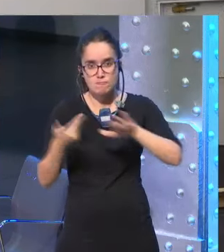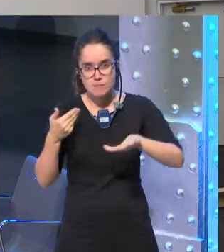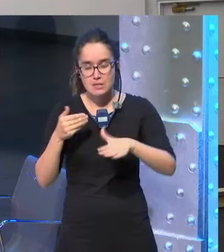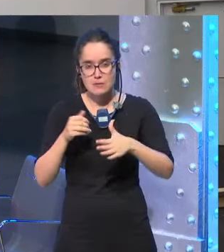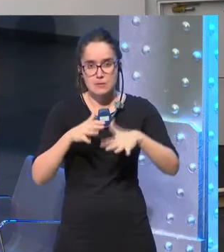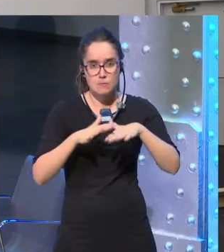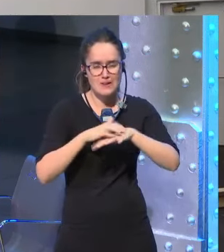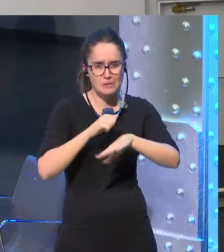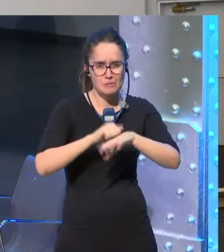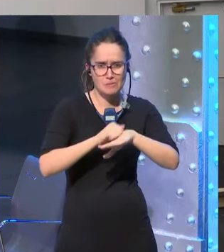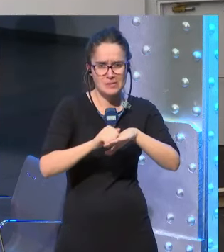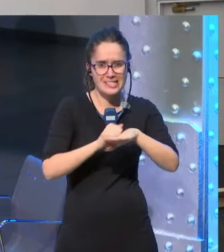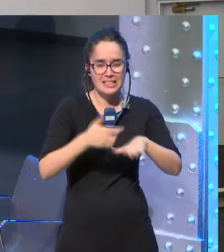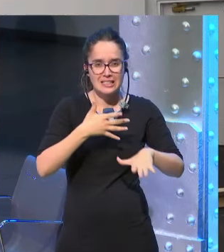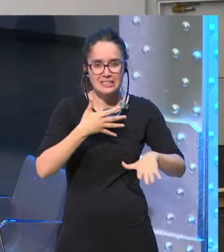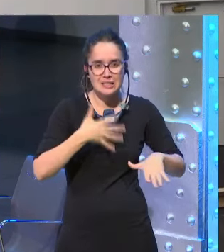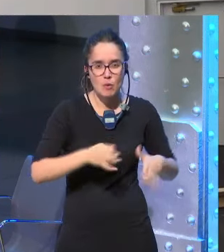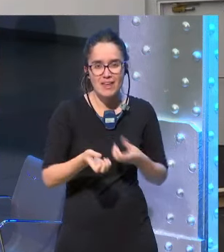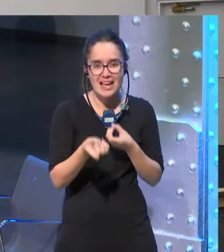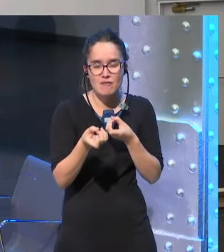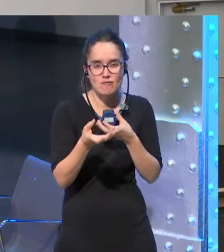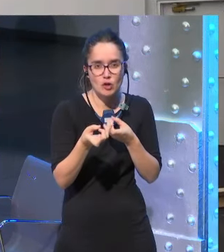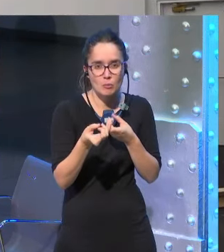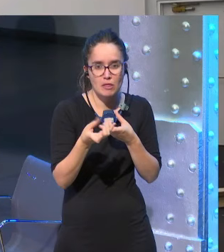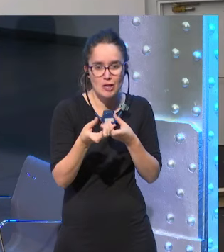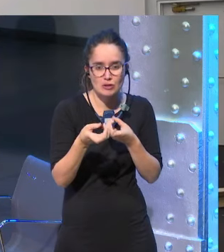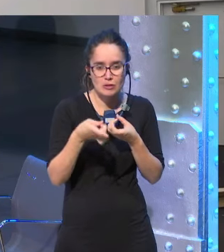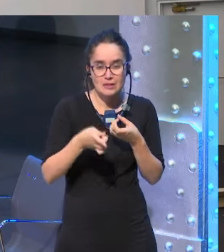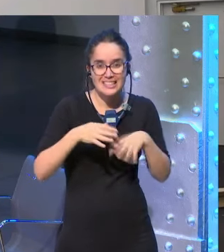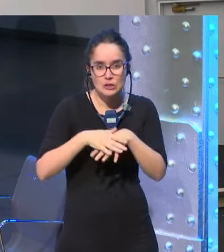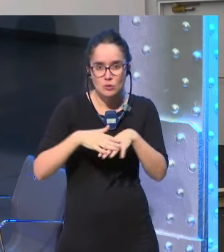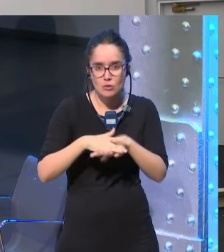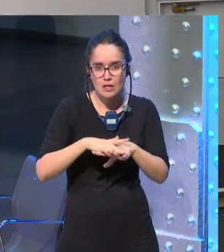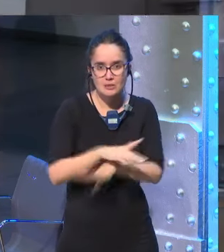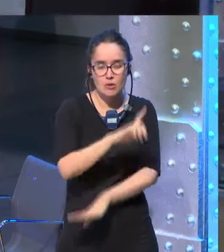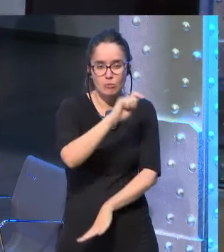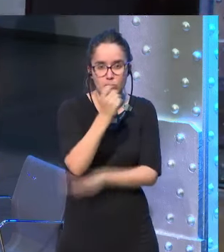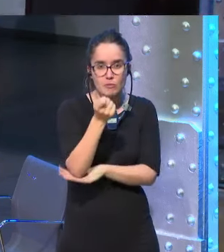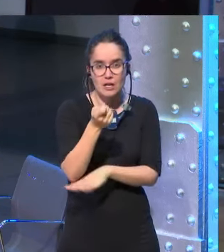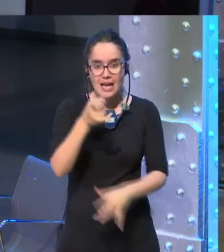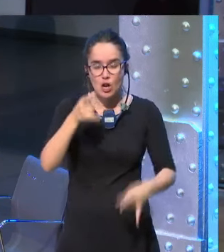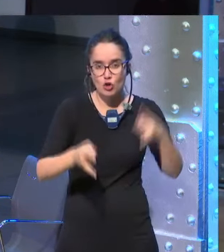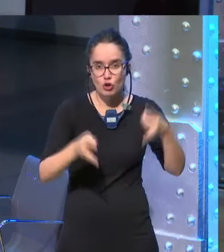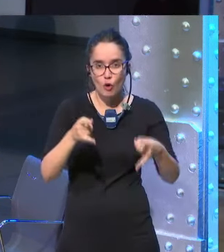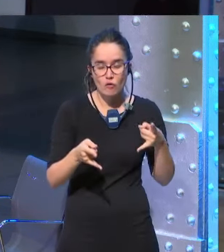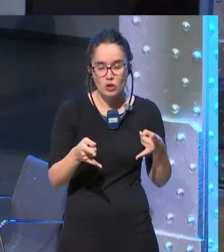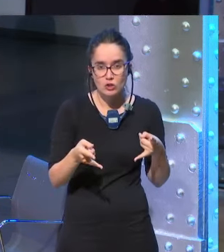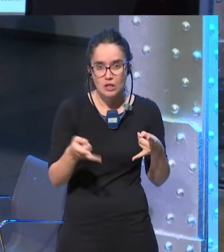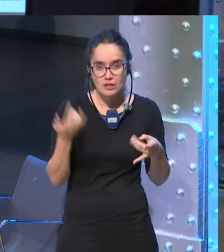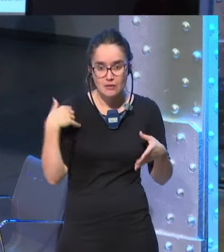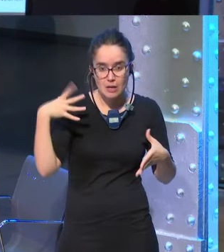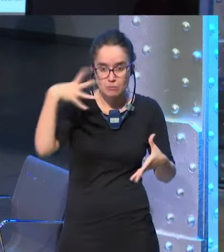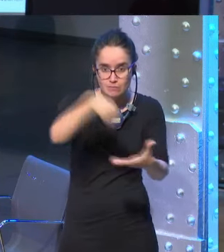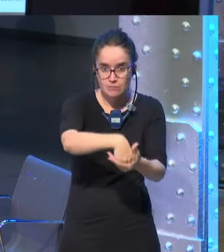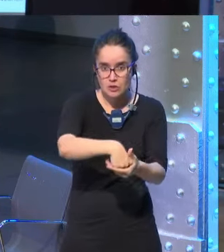unearth the information or the structure that was embedded by the robot in this gravel. So in the end, you get